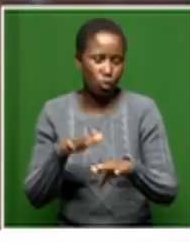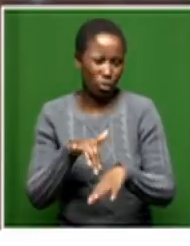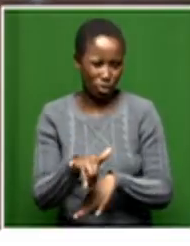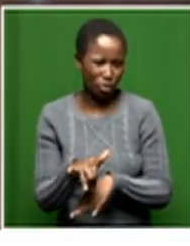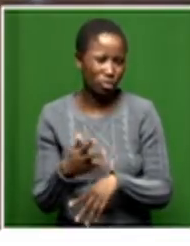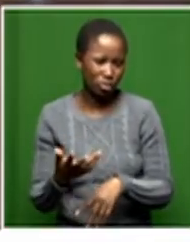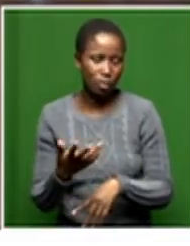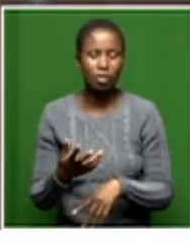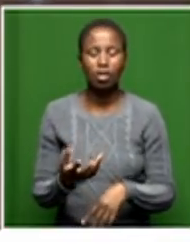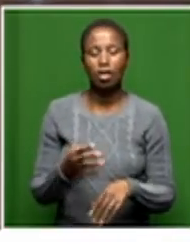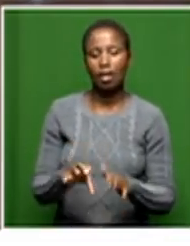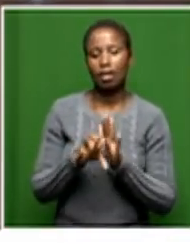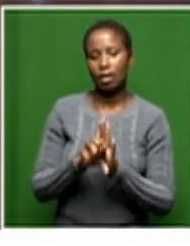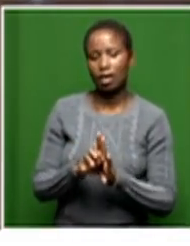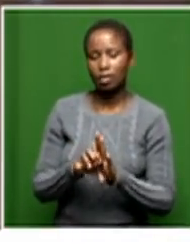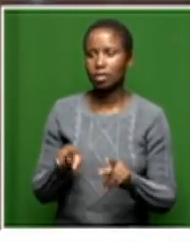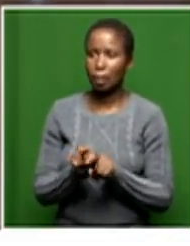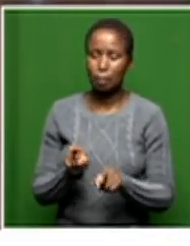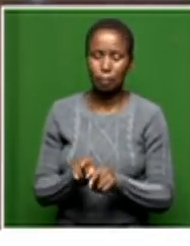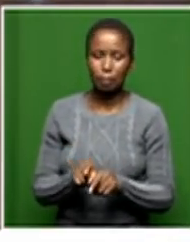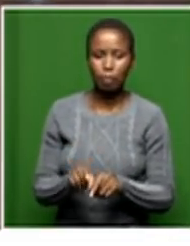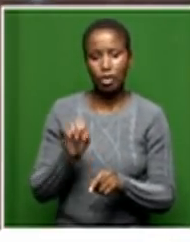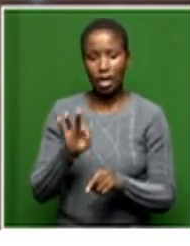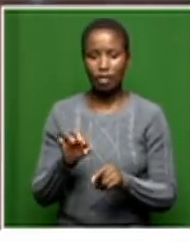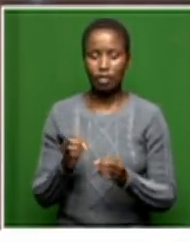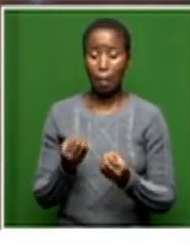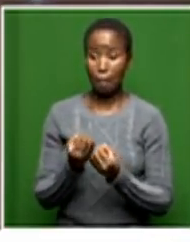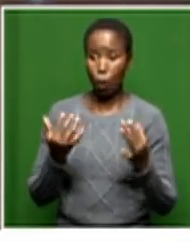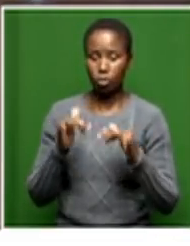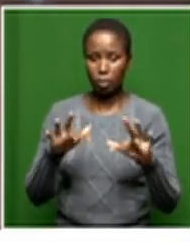as long as the majority party is bent on